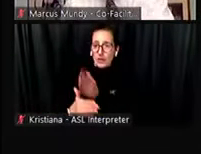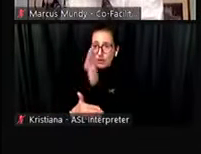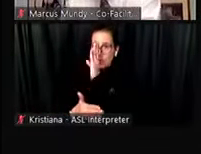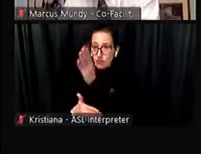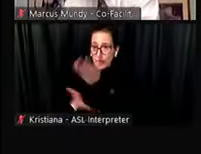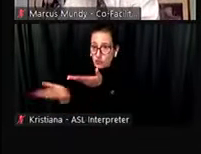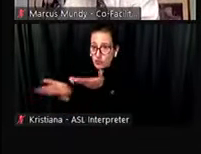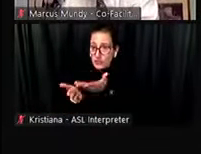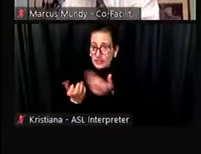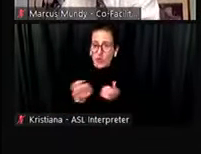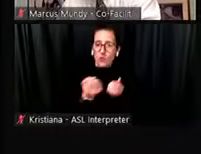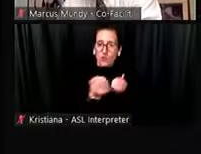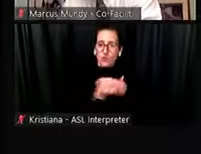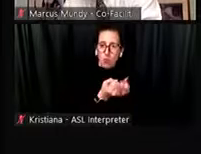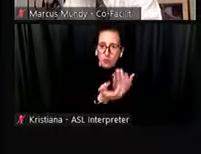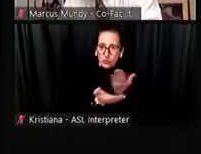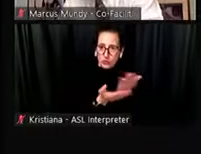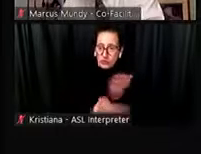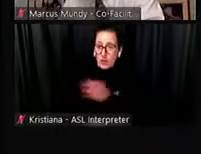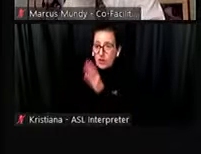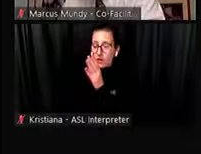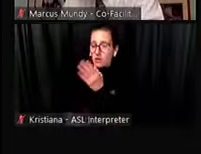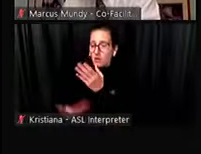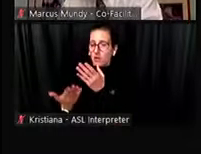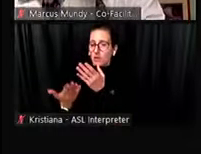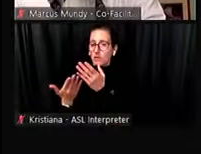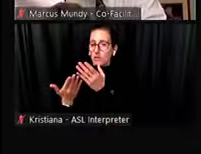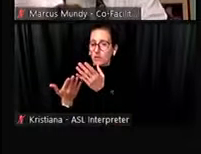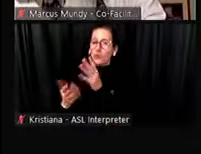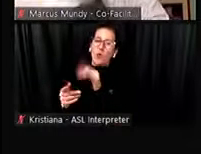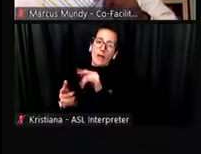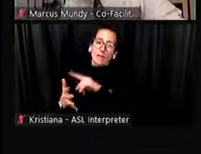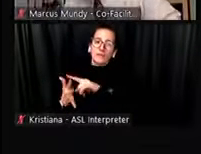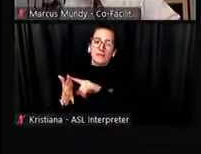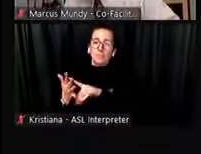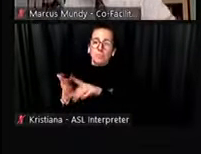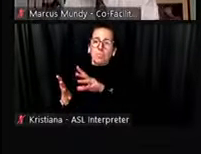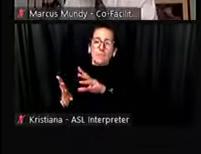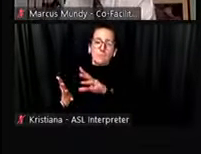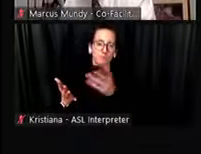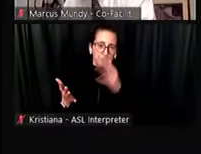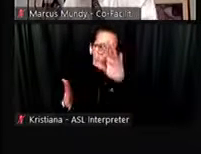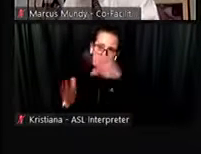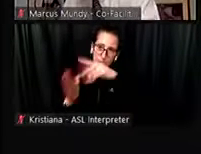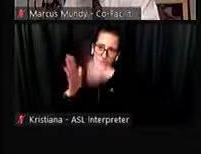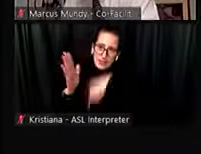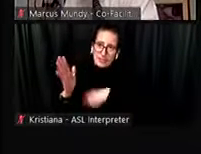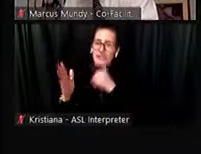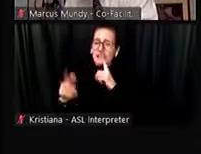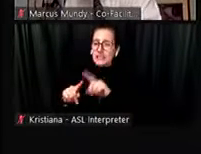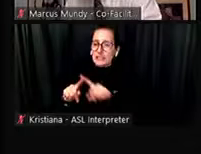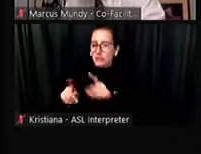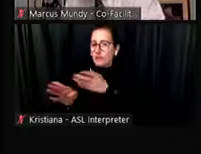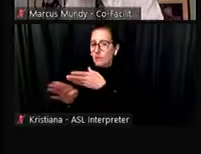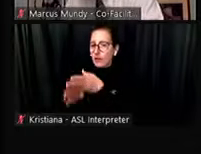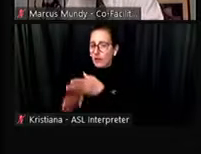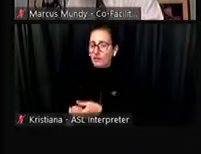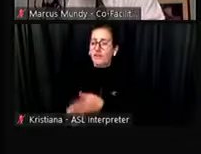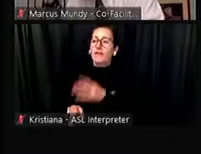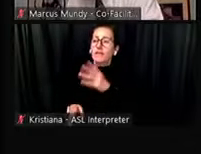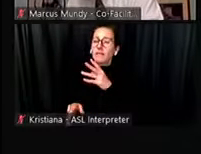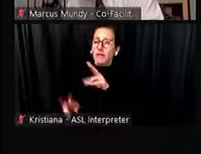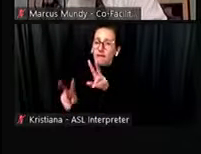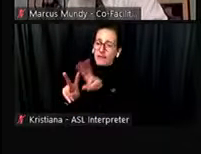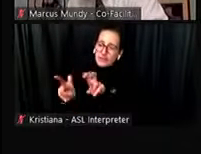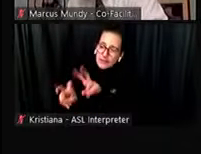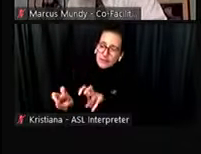examples like your Board of Commissioners, admin office, county council, auditors, elections, assessment, taxation, as well as equity, inclusion,